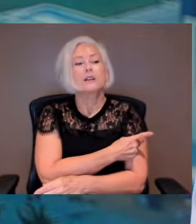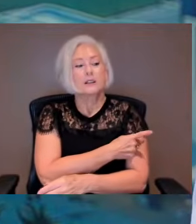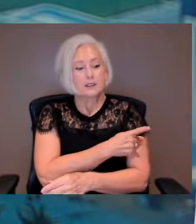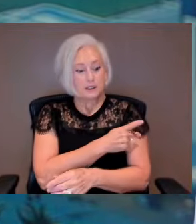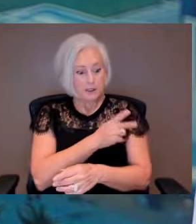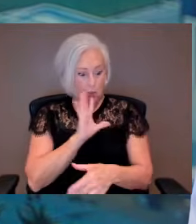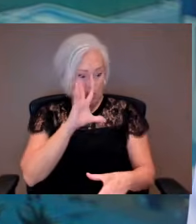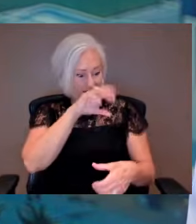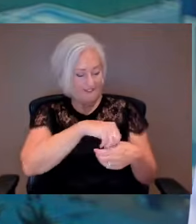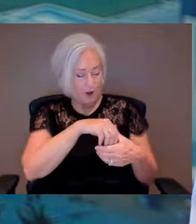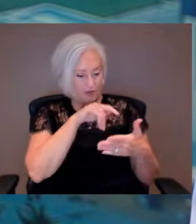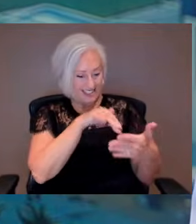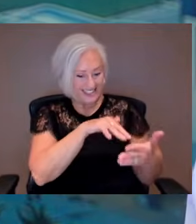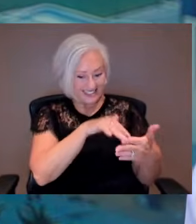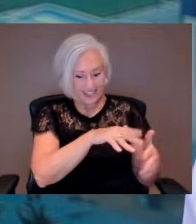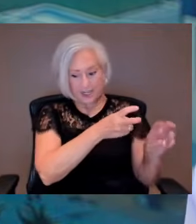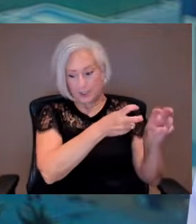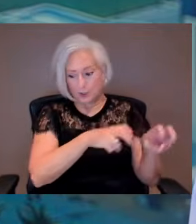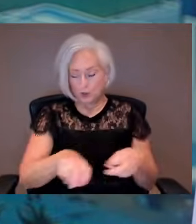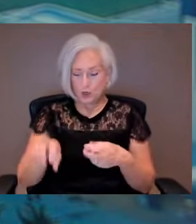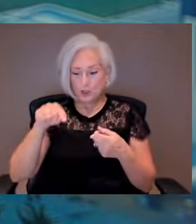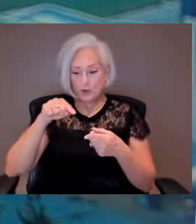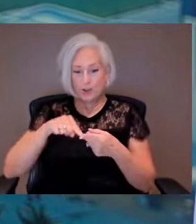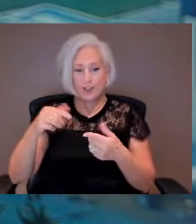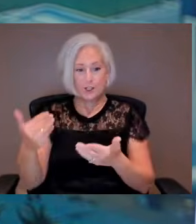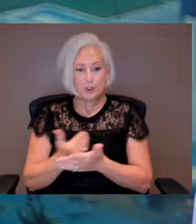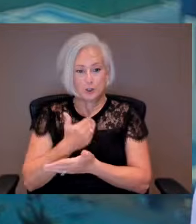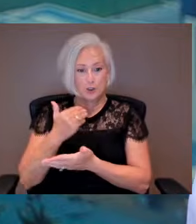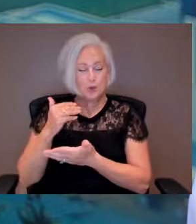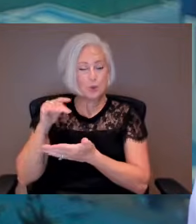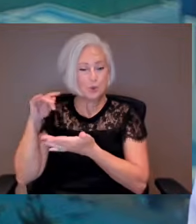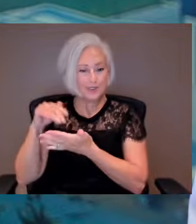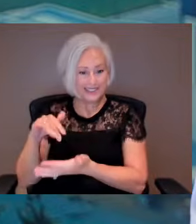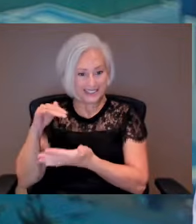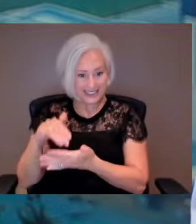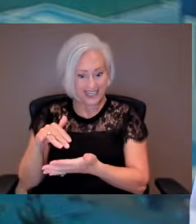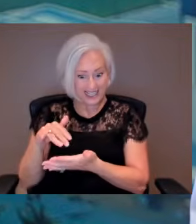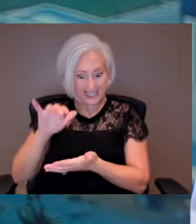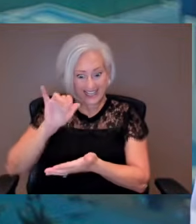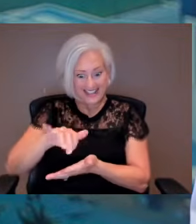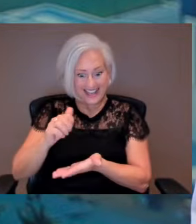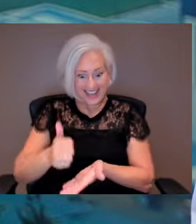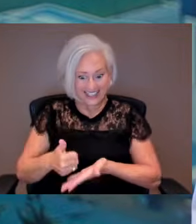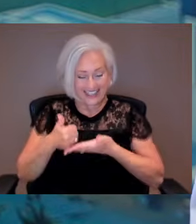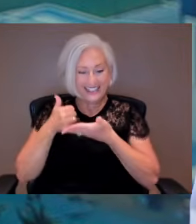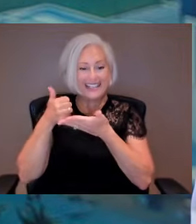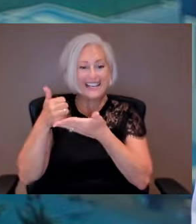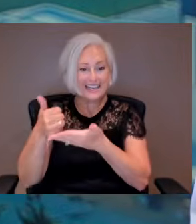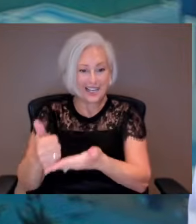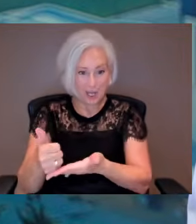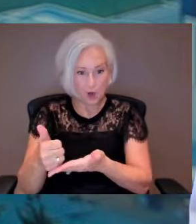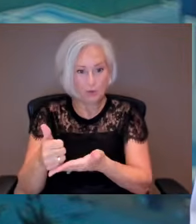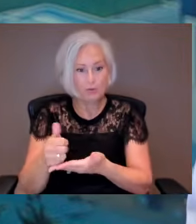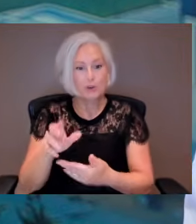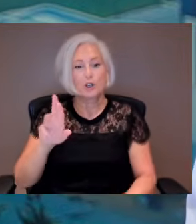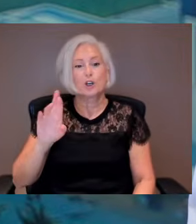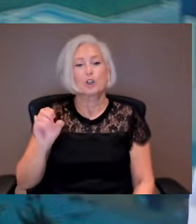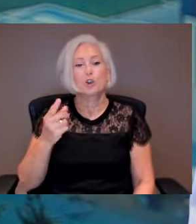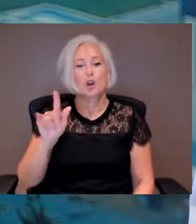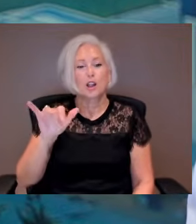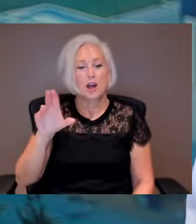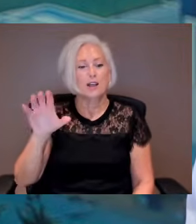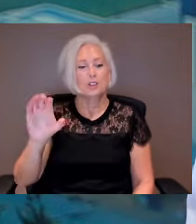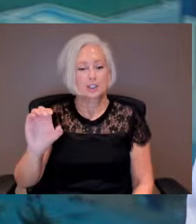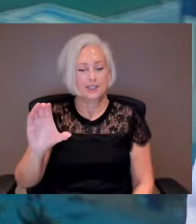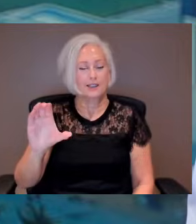found something that can help augment what my partners who perform, urologic oncology surgeries already